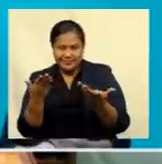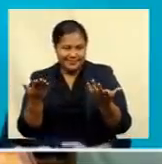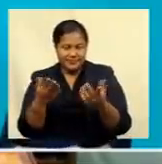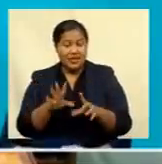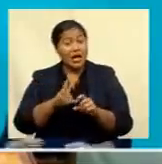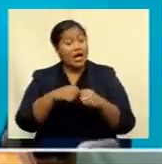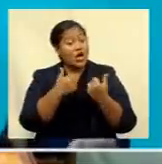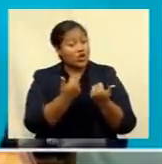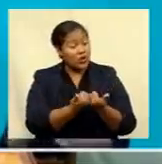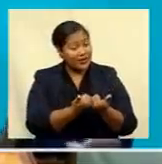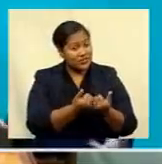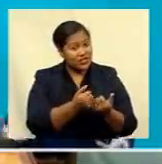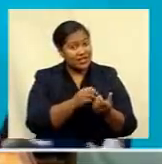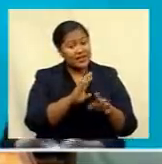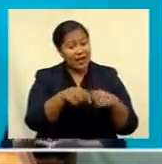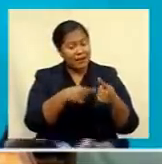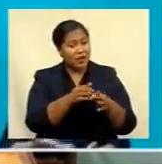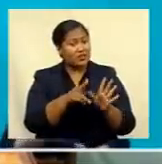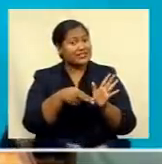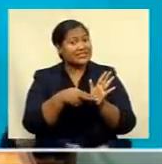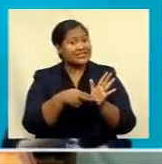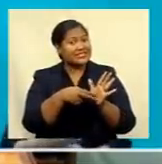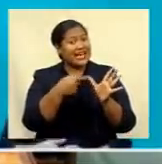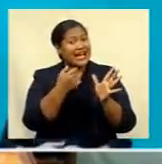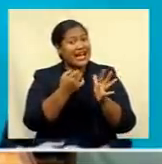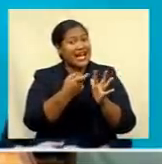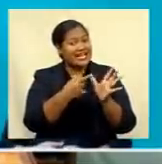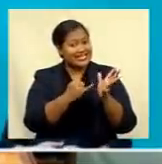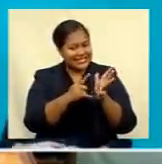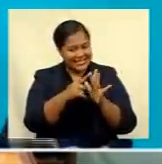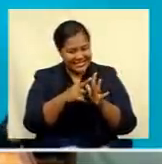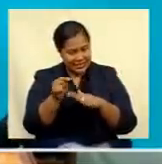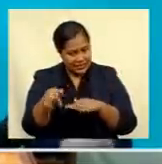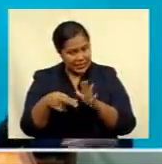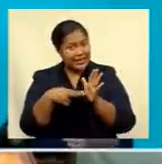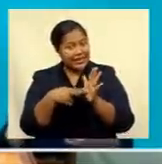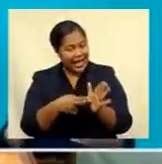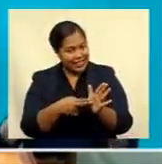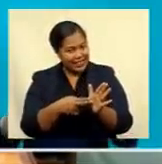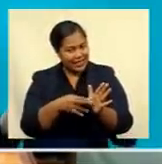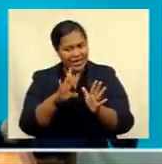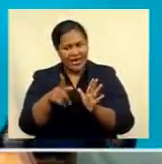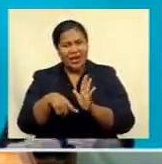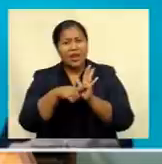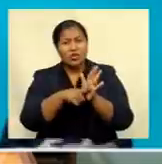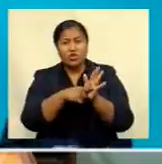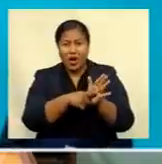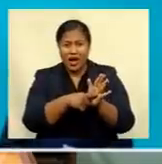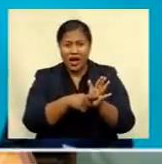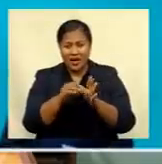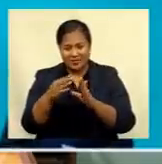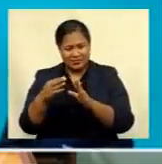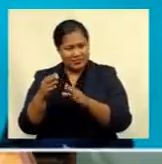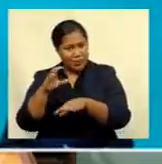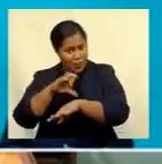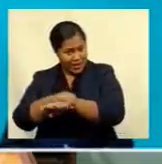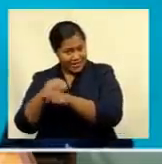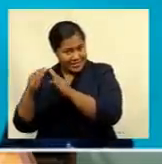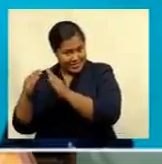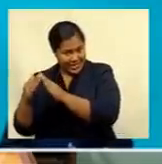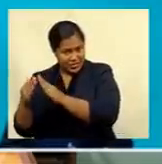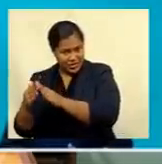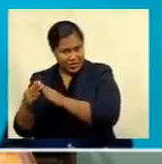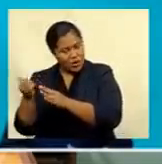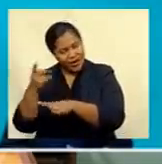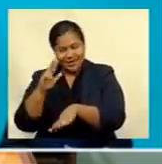regarding Nakasi, Nandi and Lautoka police stations have already been signed. Works have already commenced.